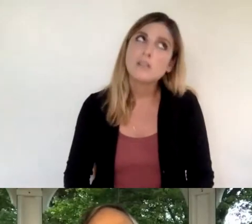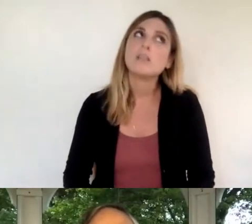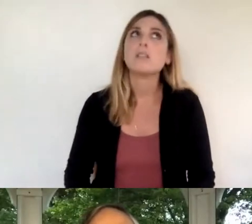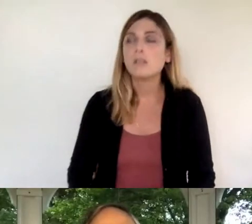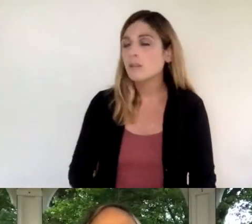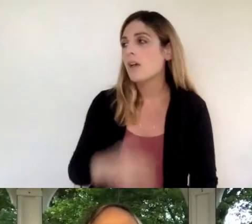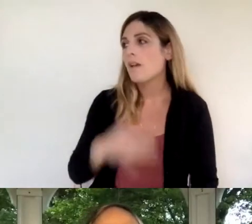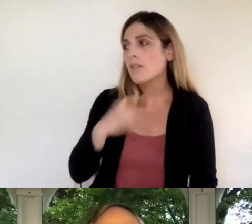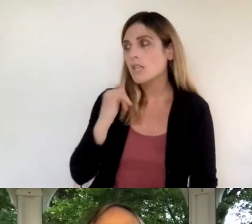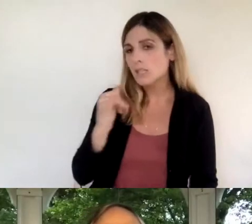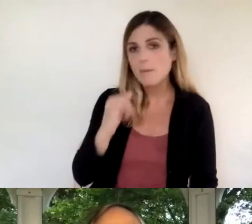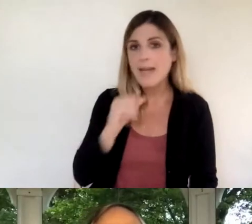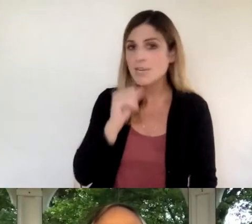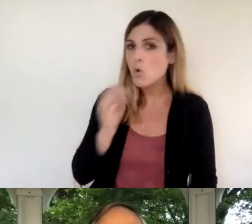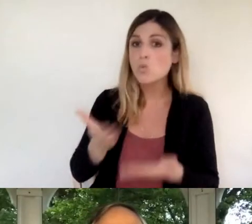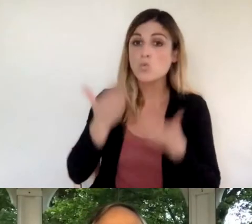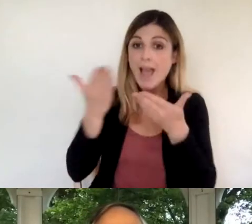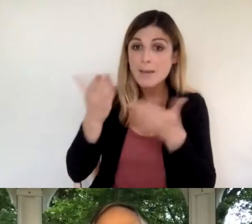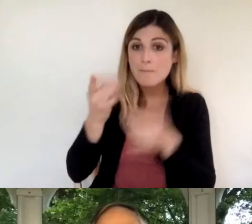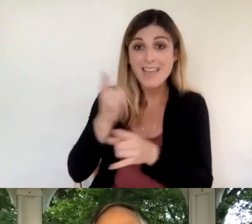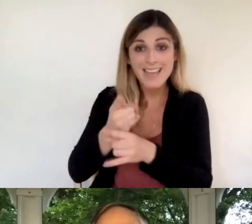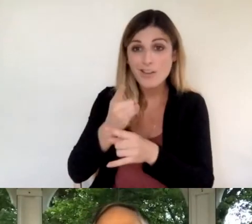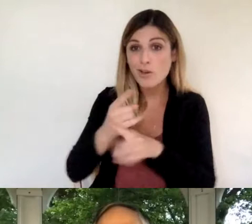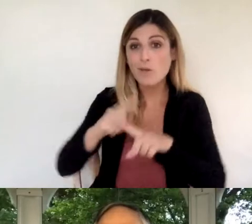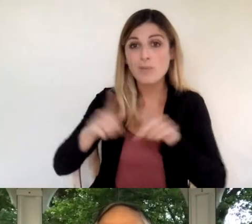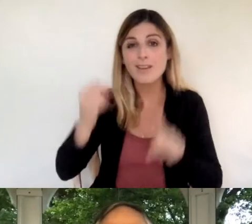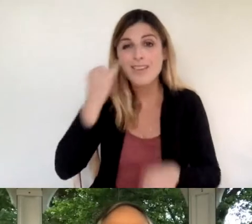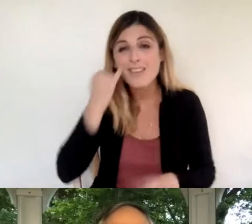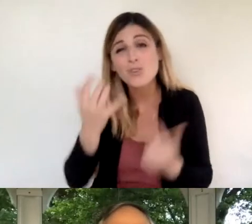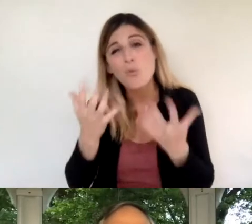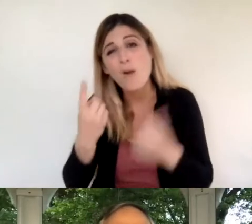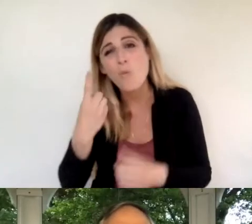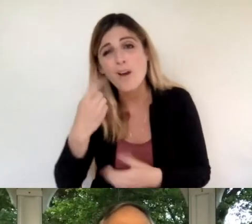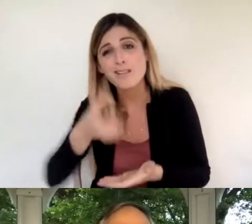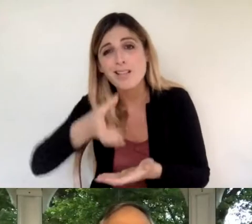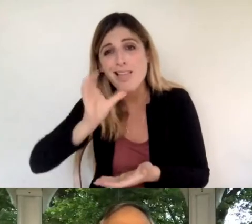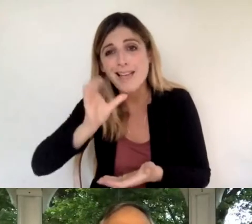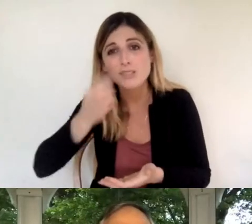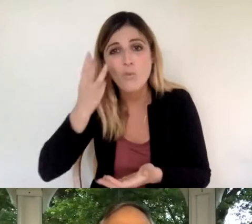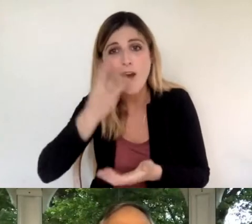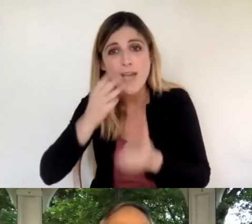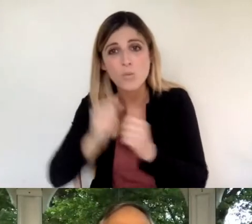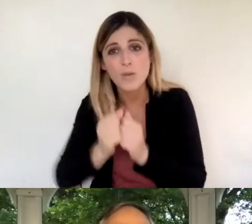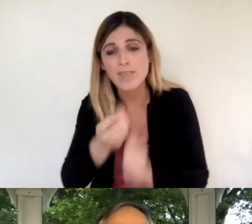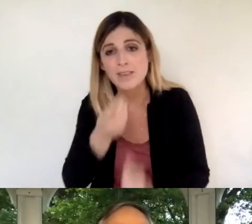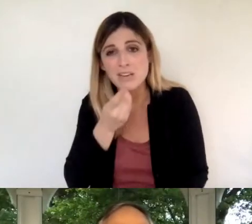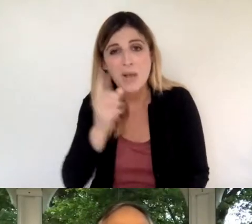I don't recommend alcohol. I think that, you know, for somebody who wants to have a glass of wine with dinner, I think it's basically okay. But,